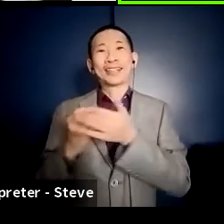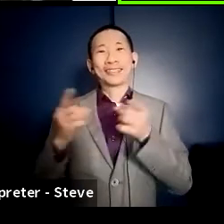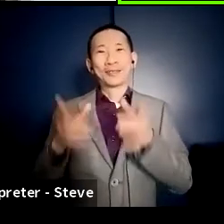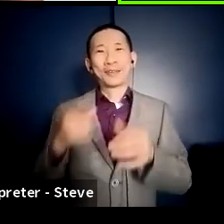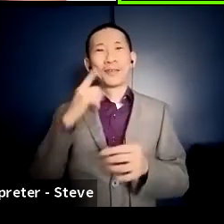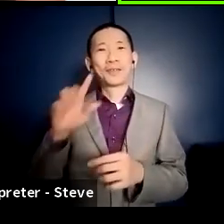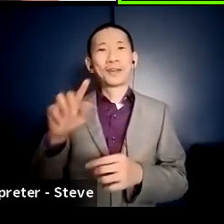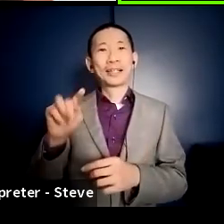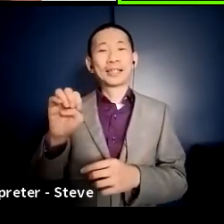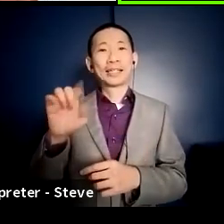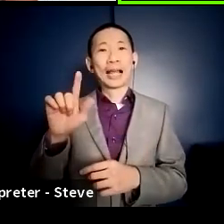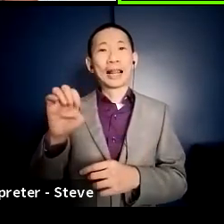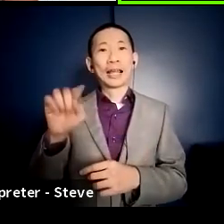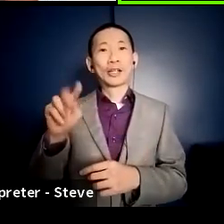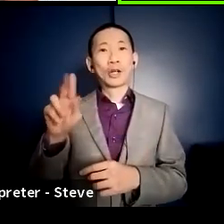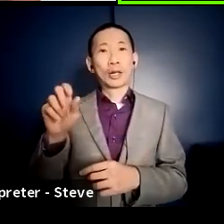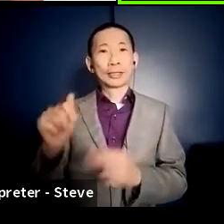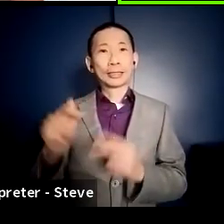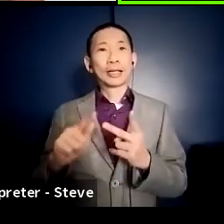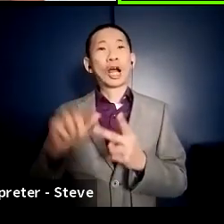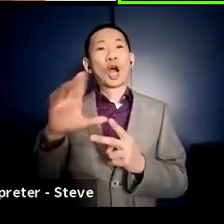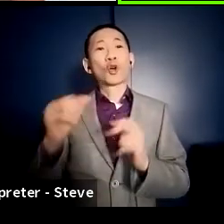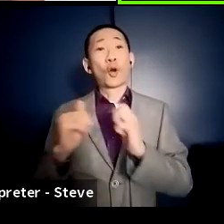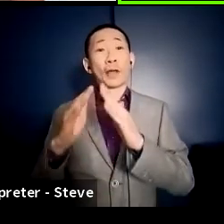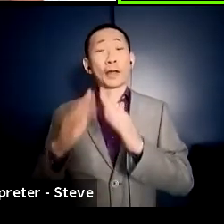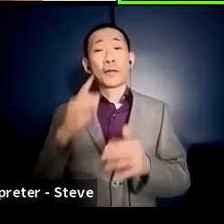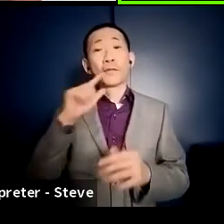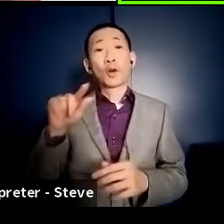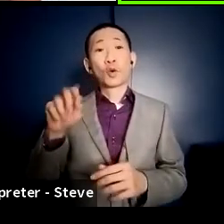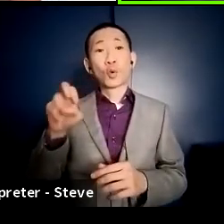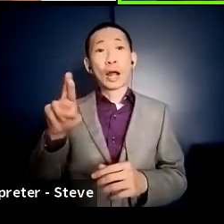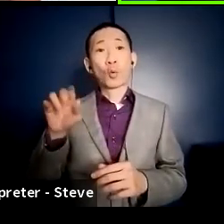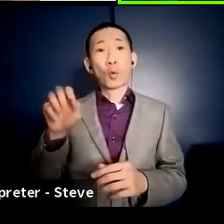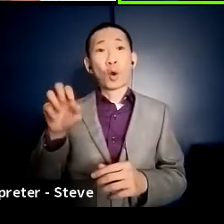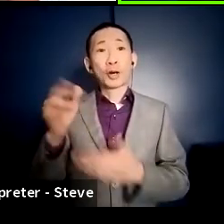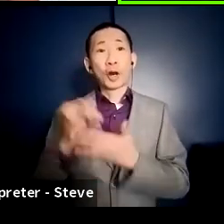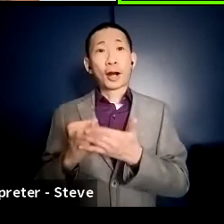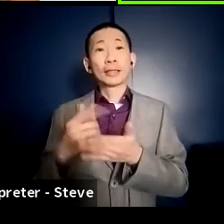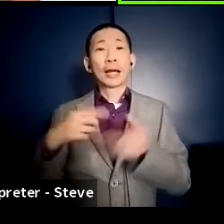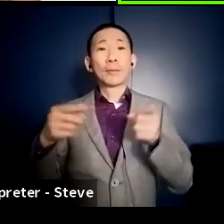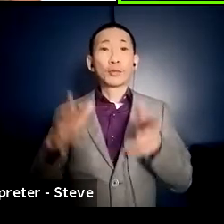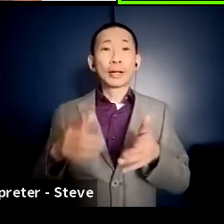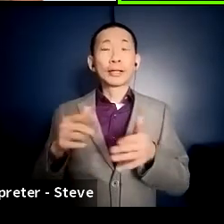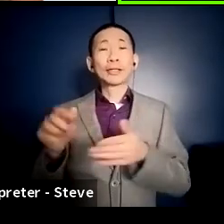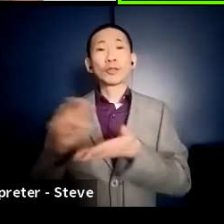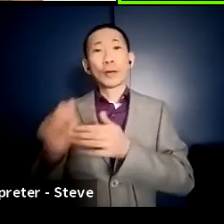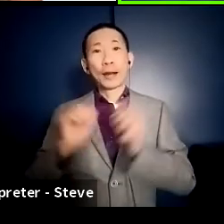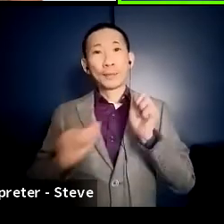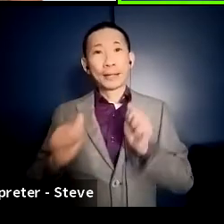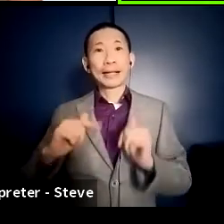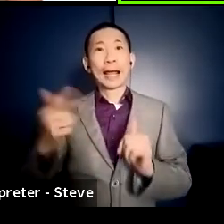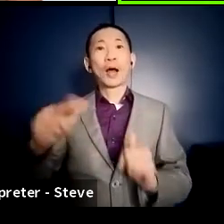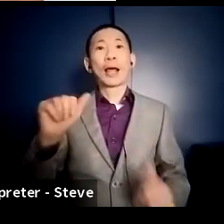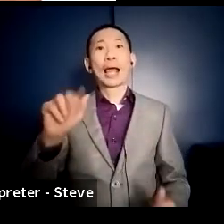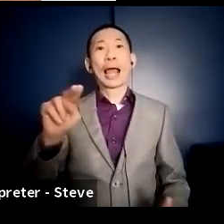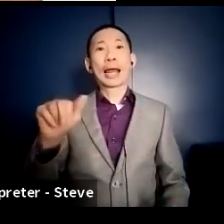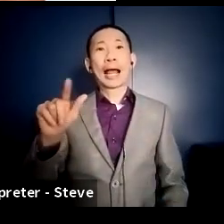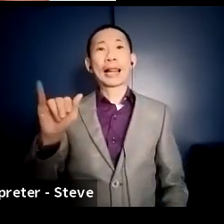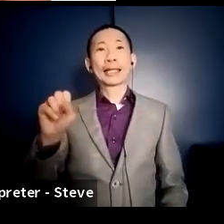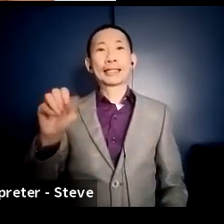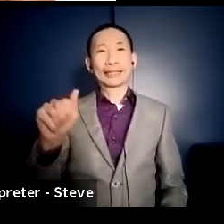Tele Tulsa, co-founder of Groundwater Arts, a director and a playwright, and I will pass it to Annalisa. Well done,